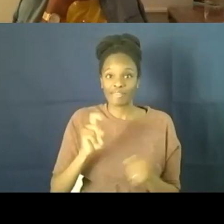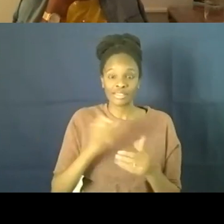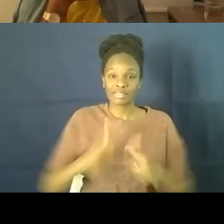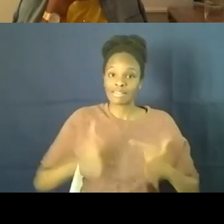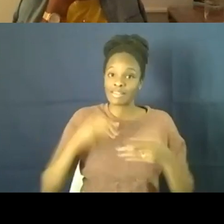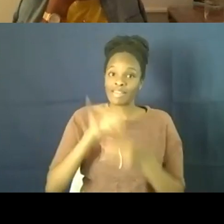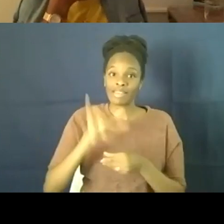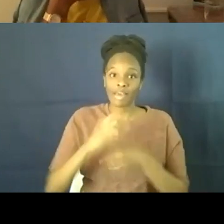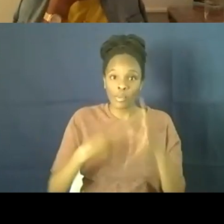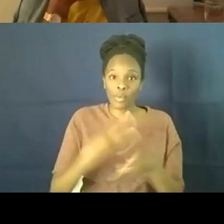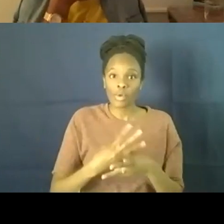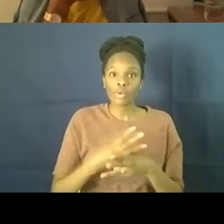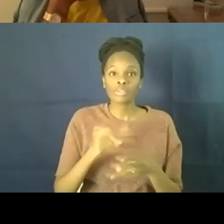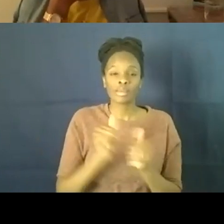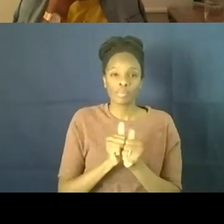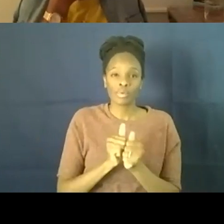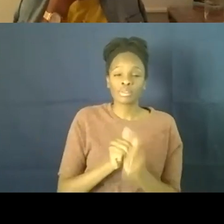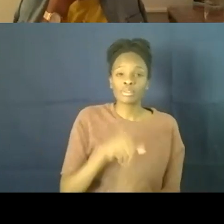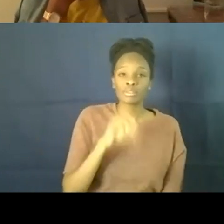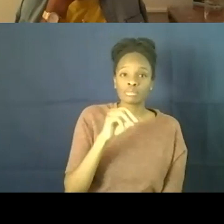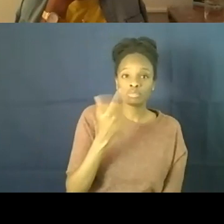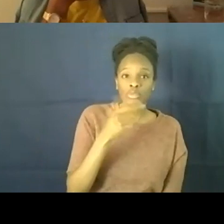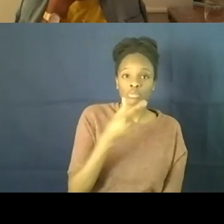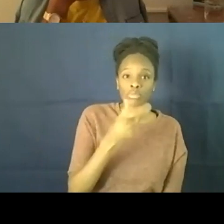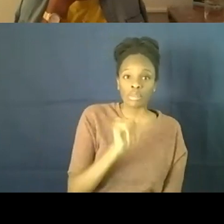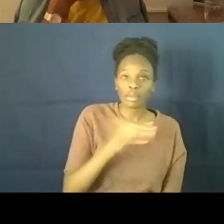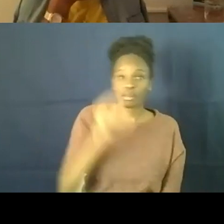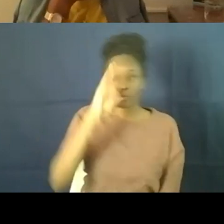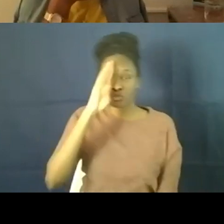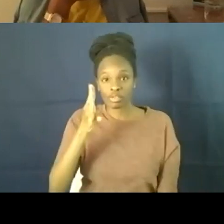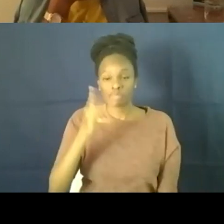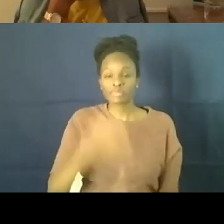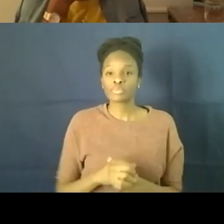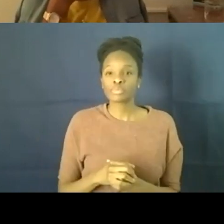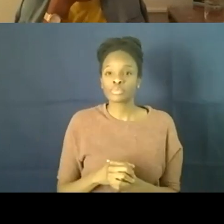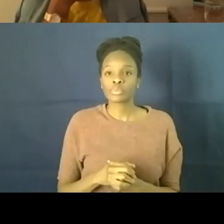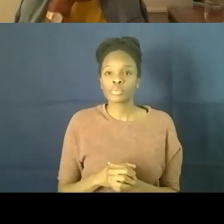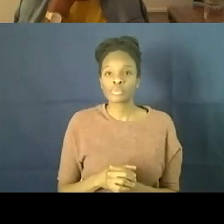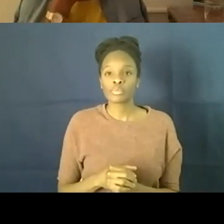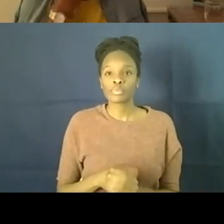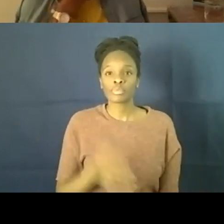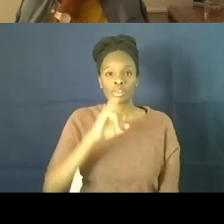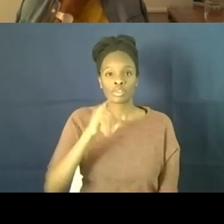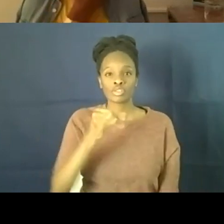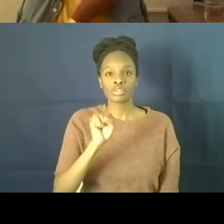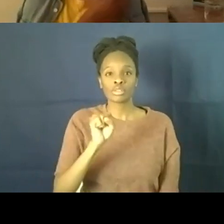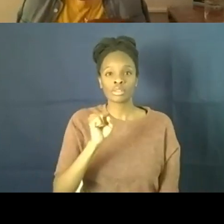does create more of a 360 view of all these different issues, I feel like. And I'll say everyone, even in